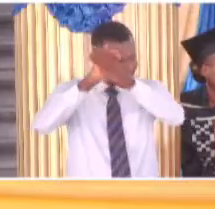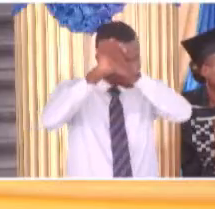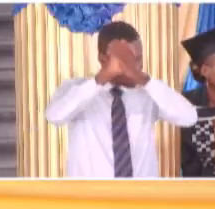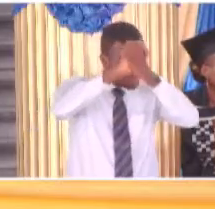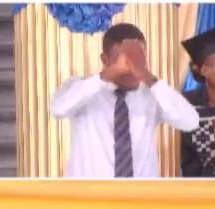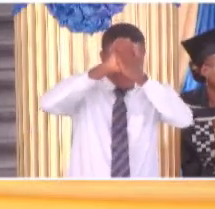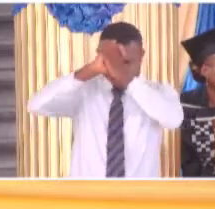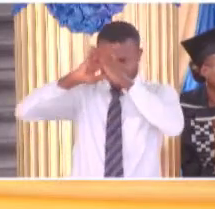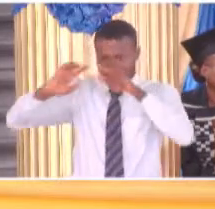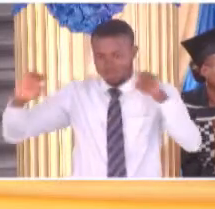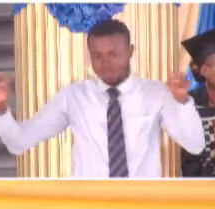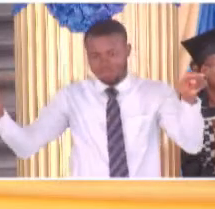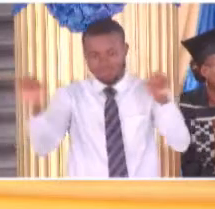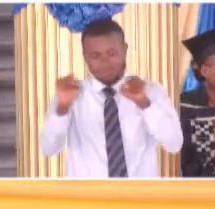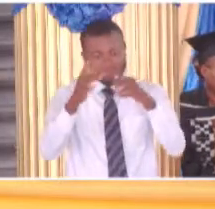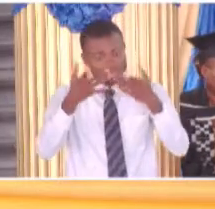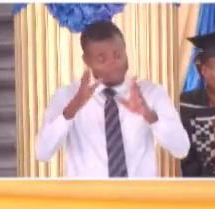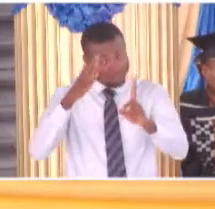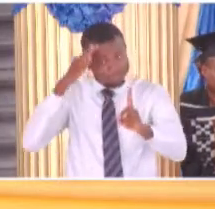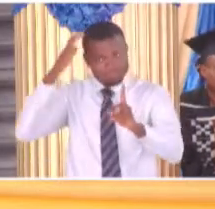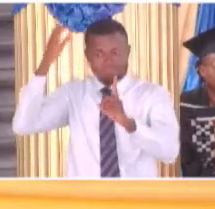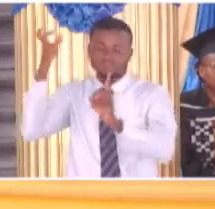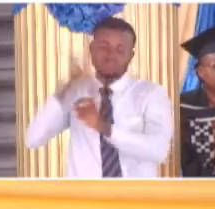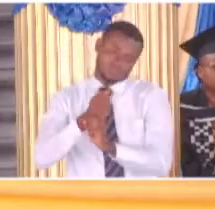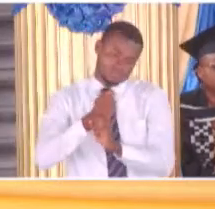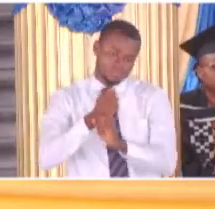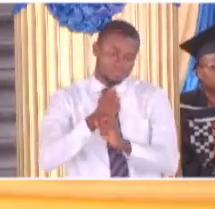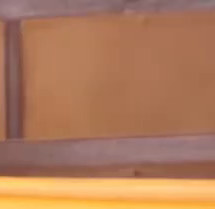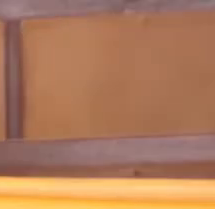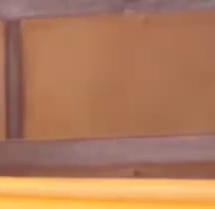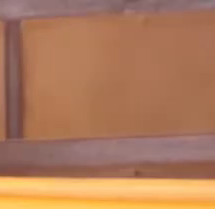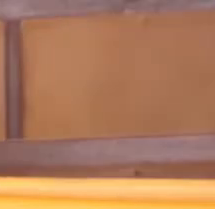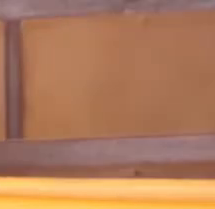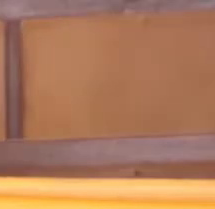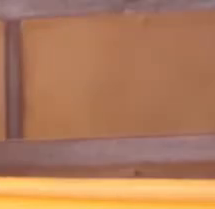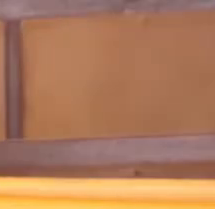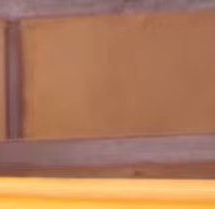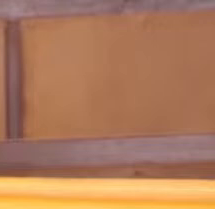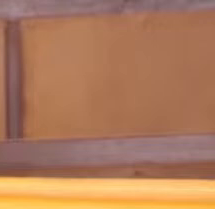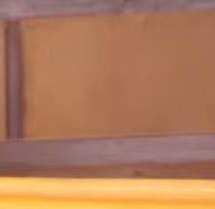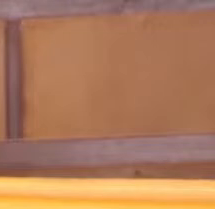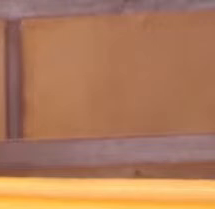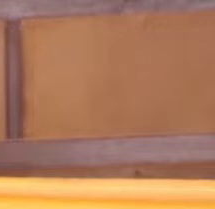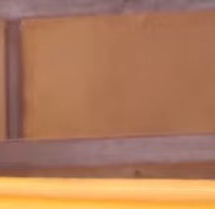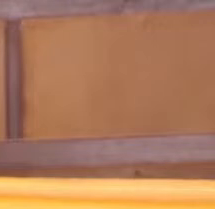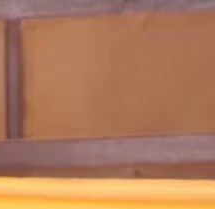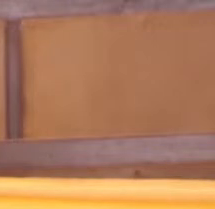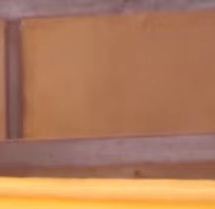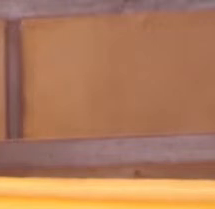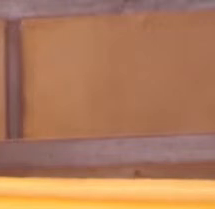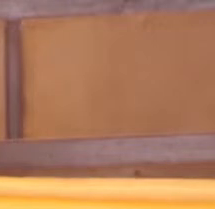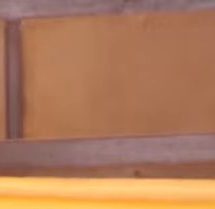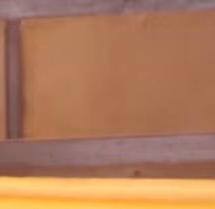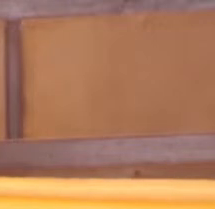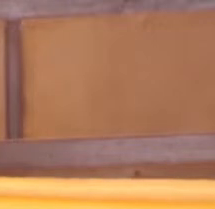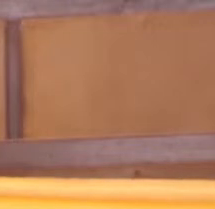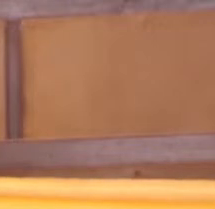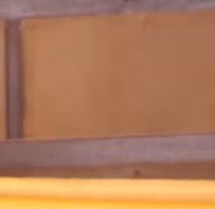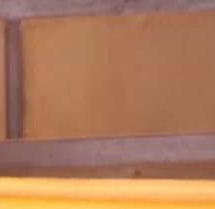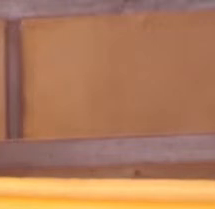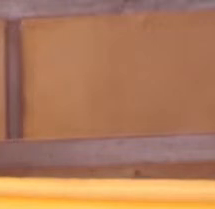all on your achievements and urge you to be worthy ambassadors of your alma